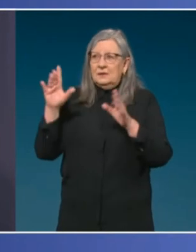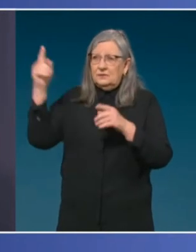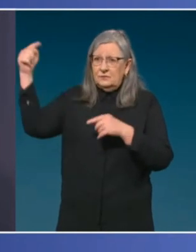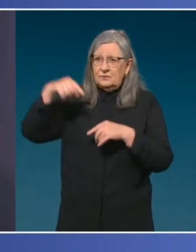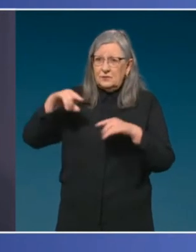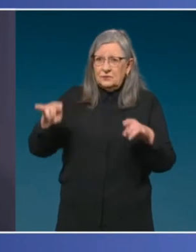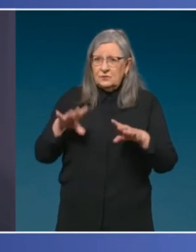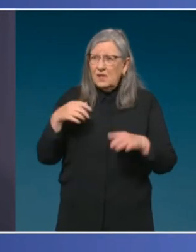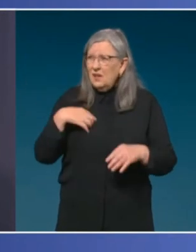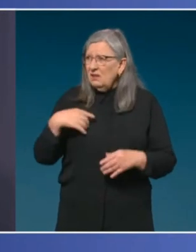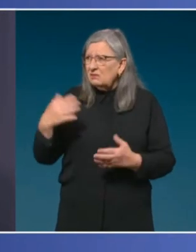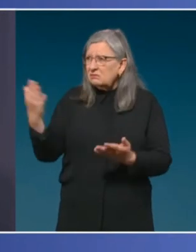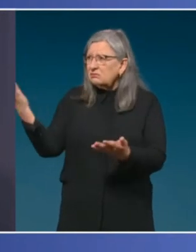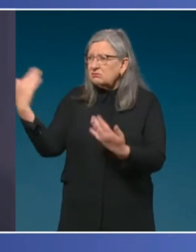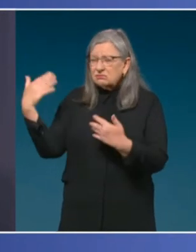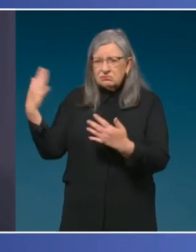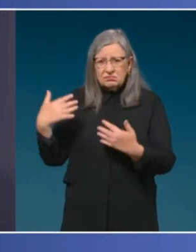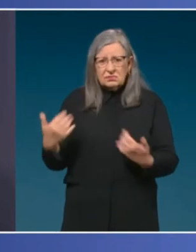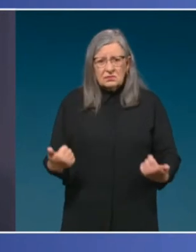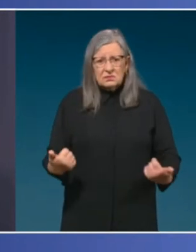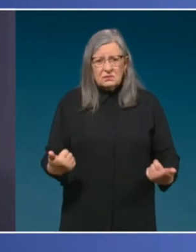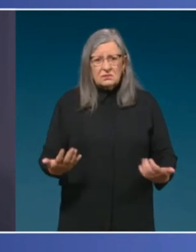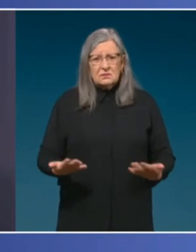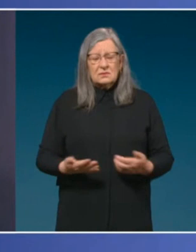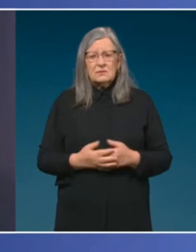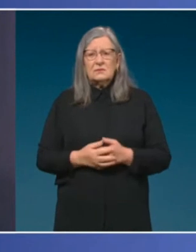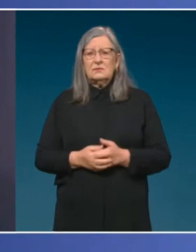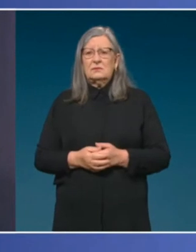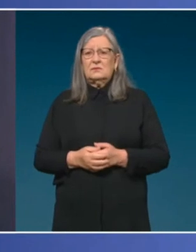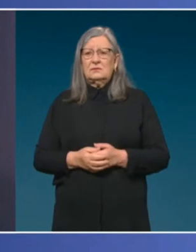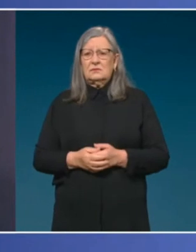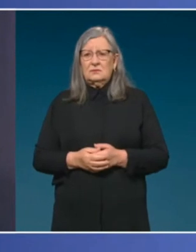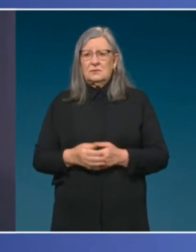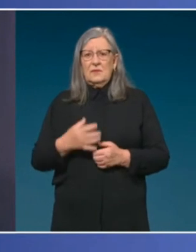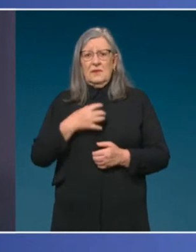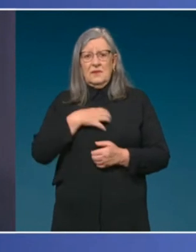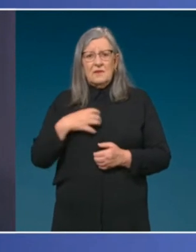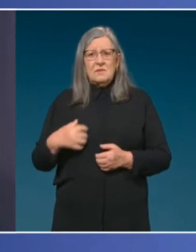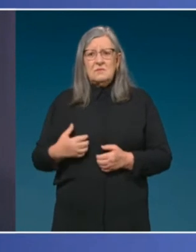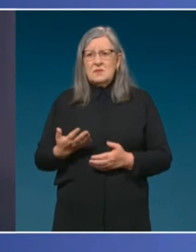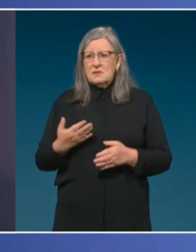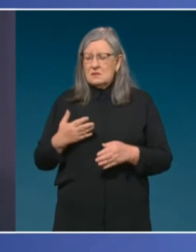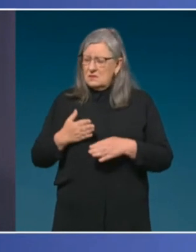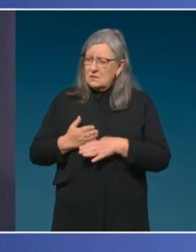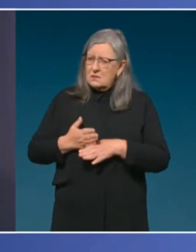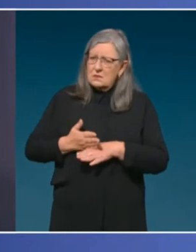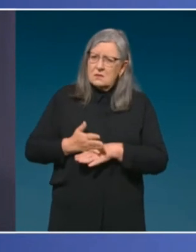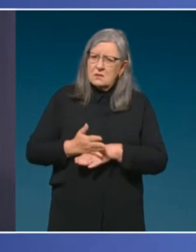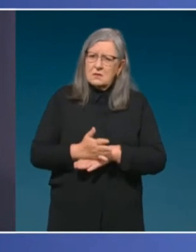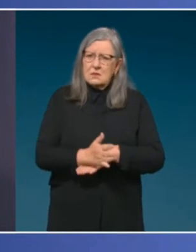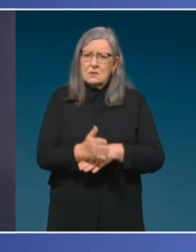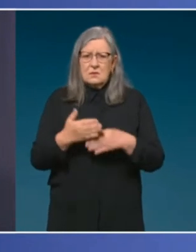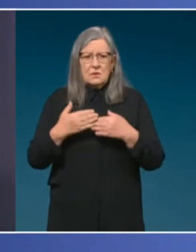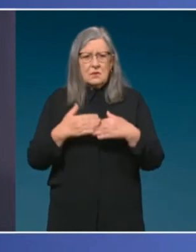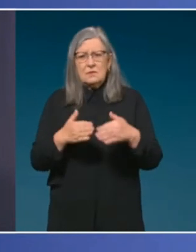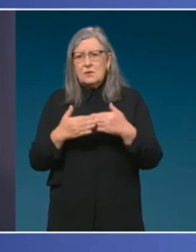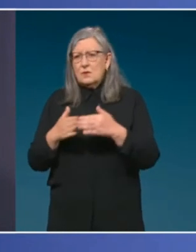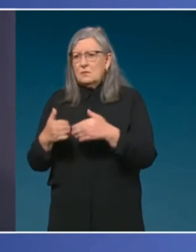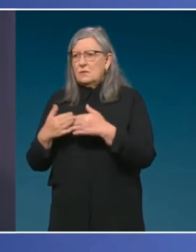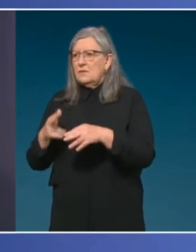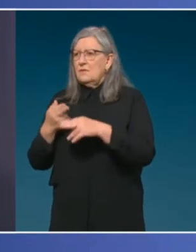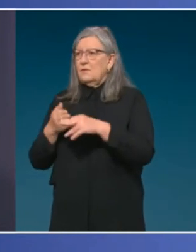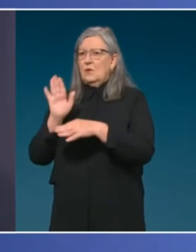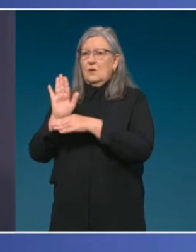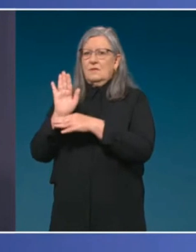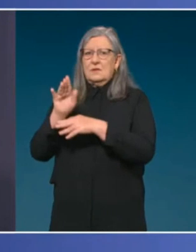coming to. This government has done an enormous amount of work to reopen our international borders. We haven't taken a step back